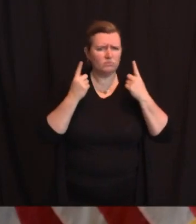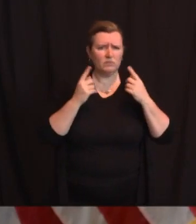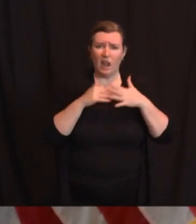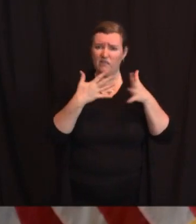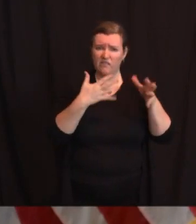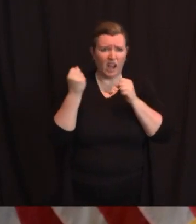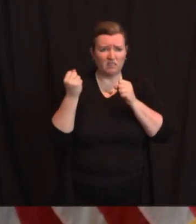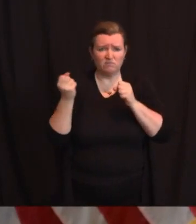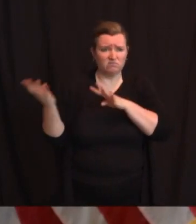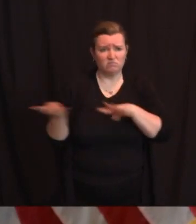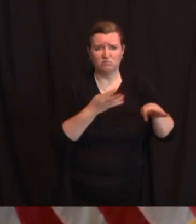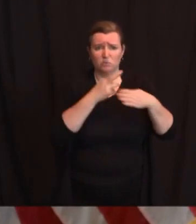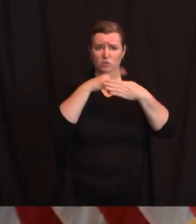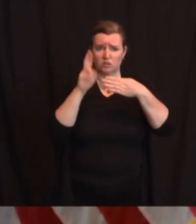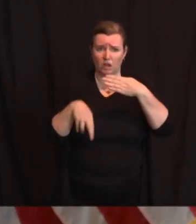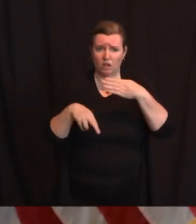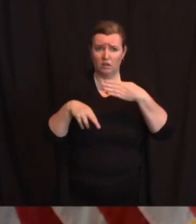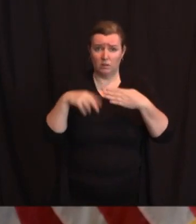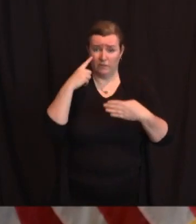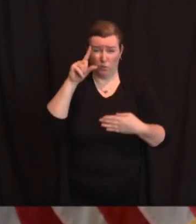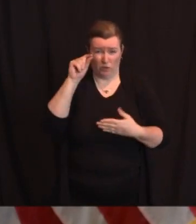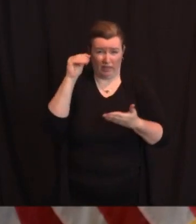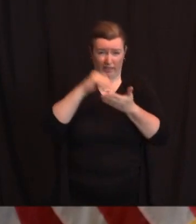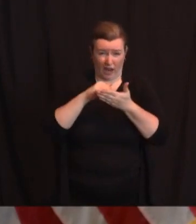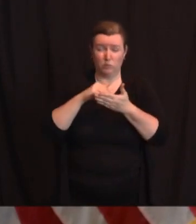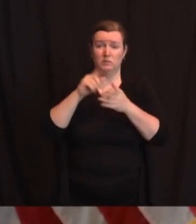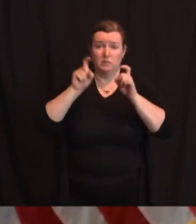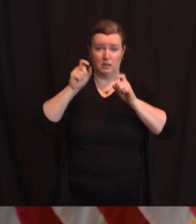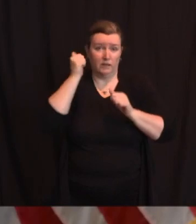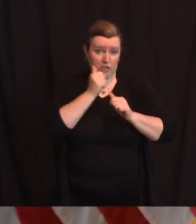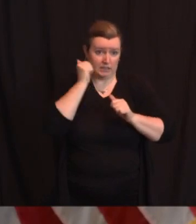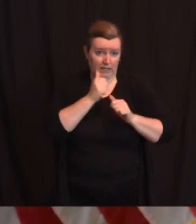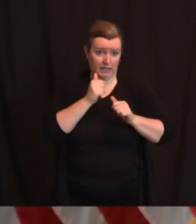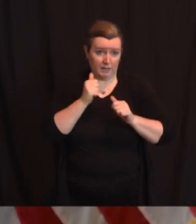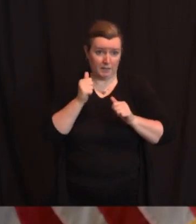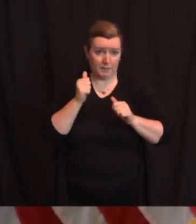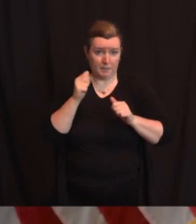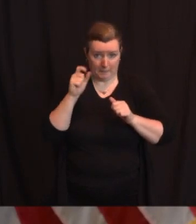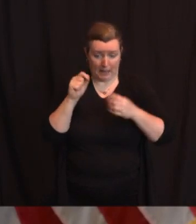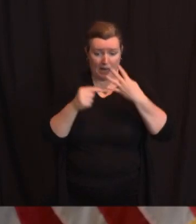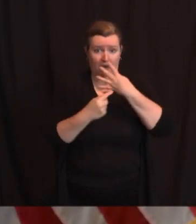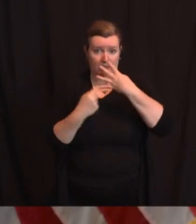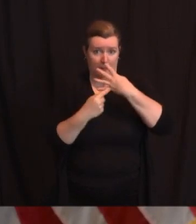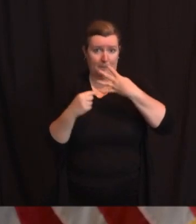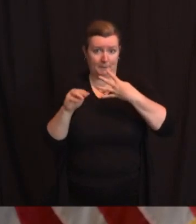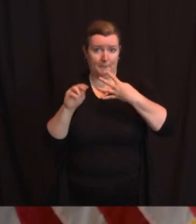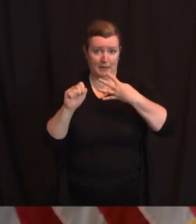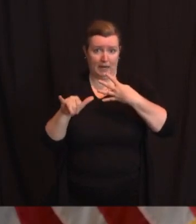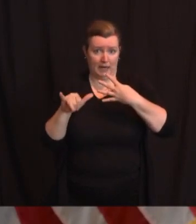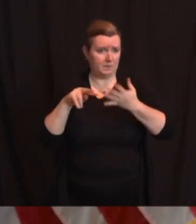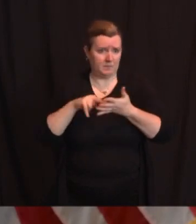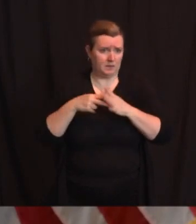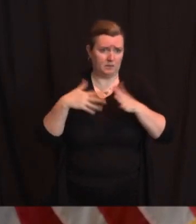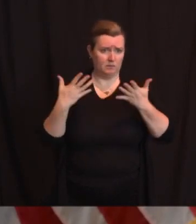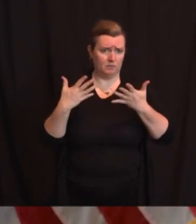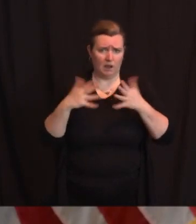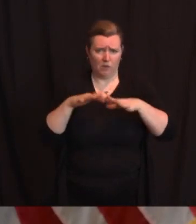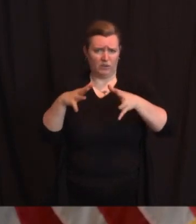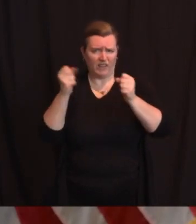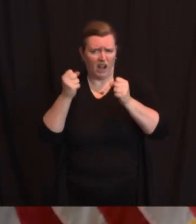results of these 20,000 tests a day by the end of this month? Because it would seem that if it's going to take days, that is going